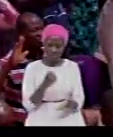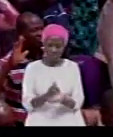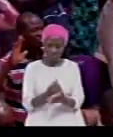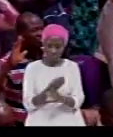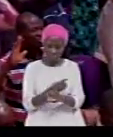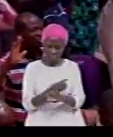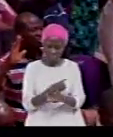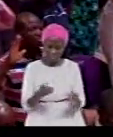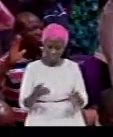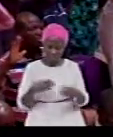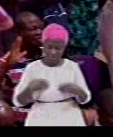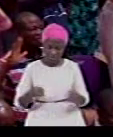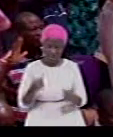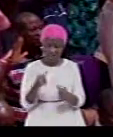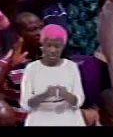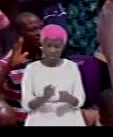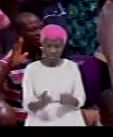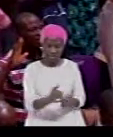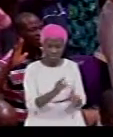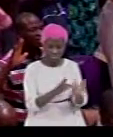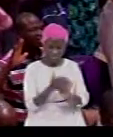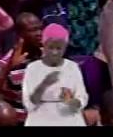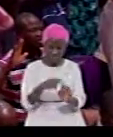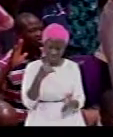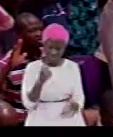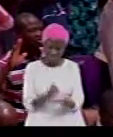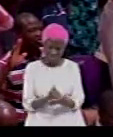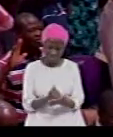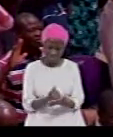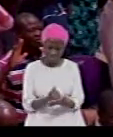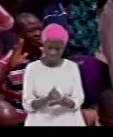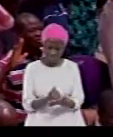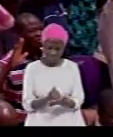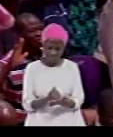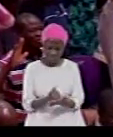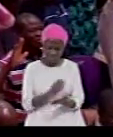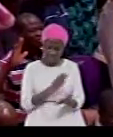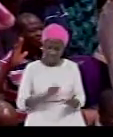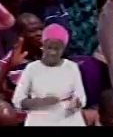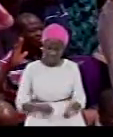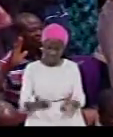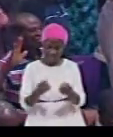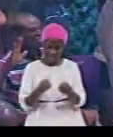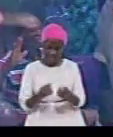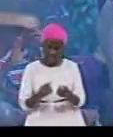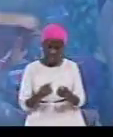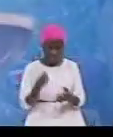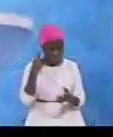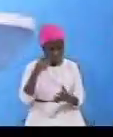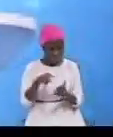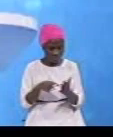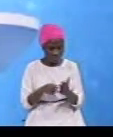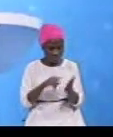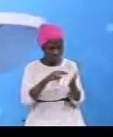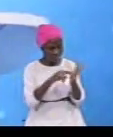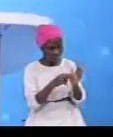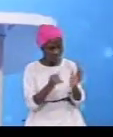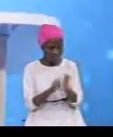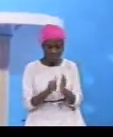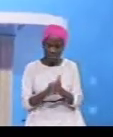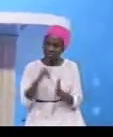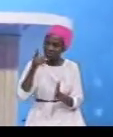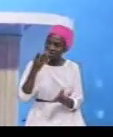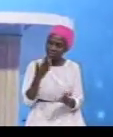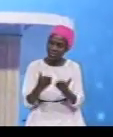Deliver, heal everyone in Jesus' name. Christ came for this purpose, that he might